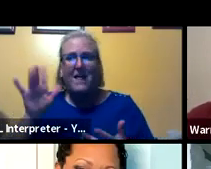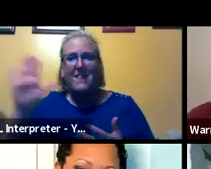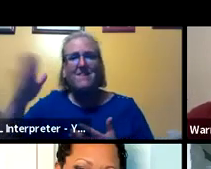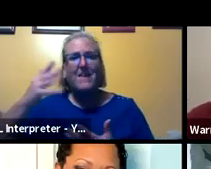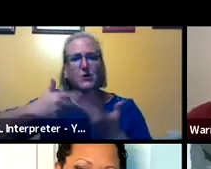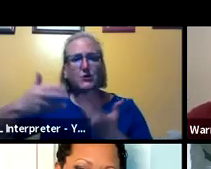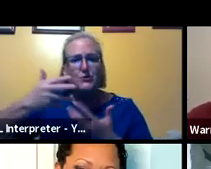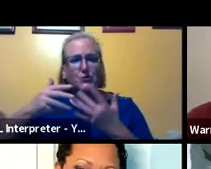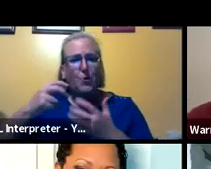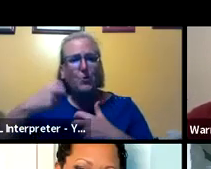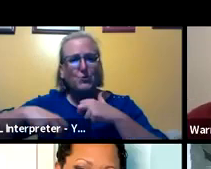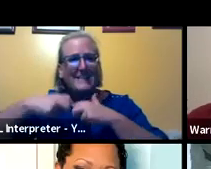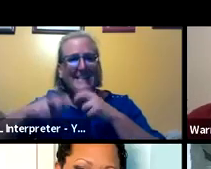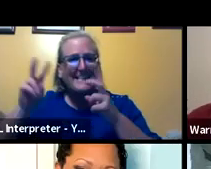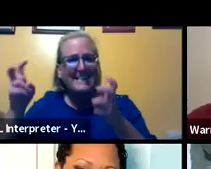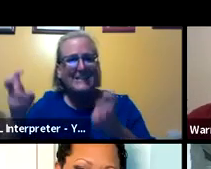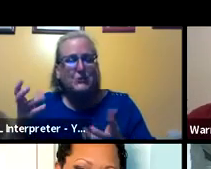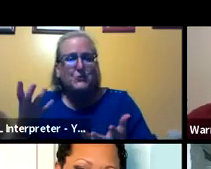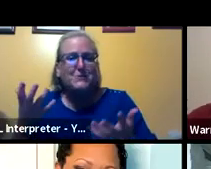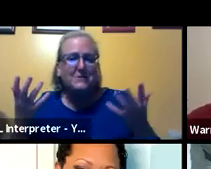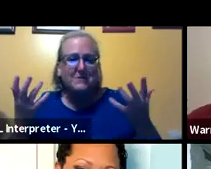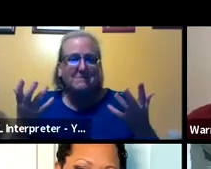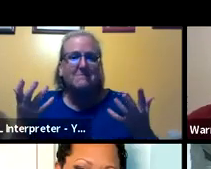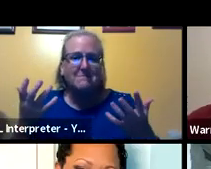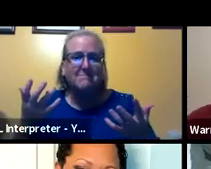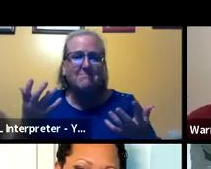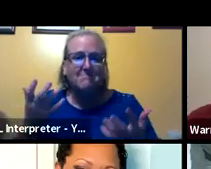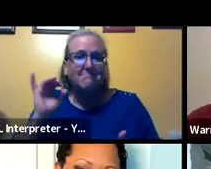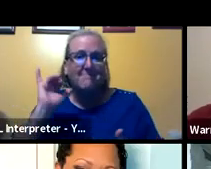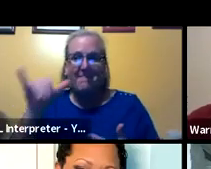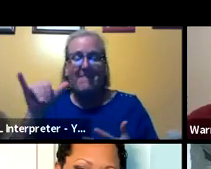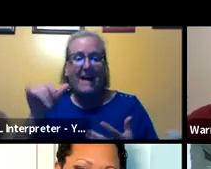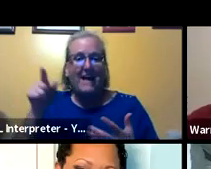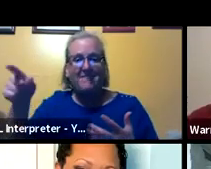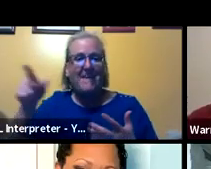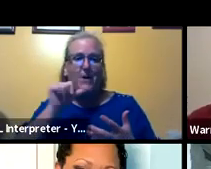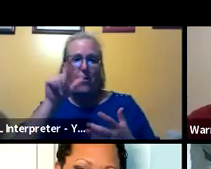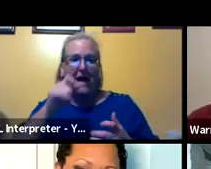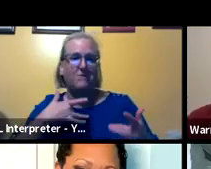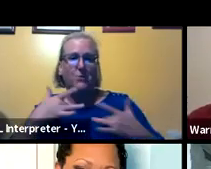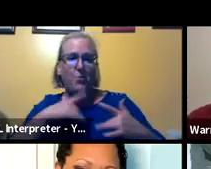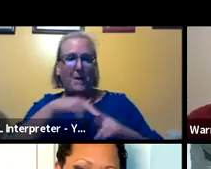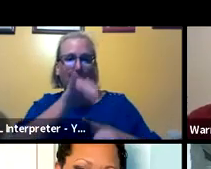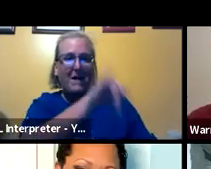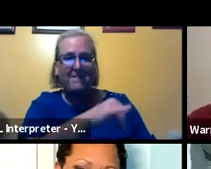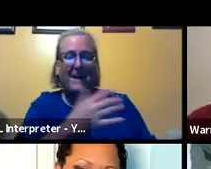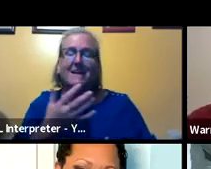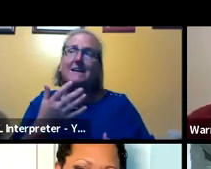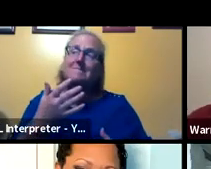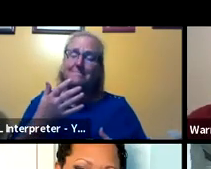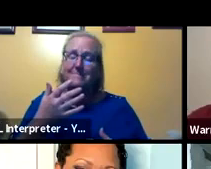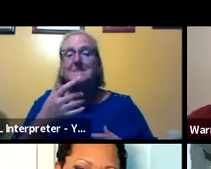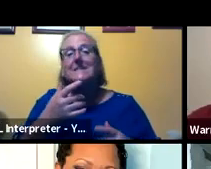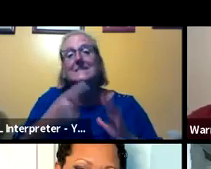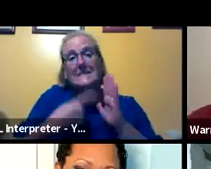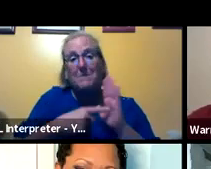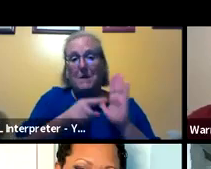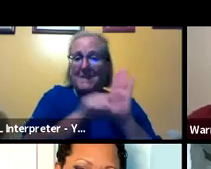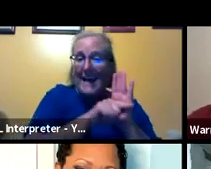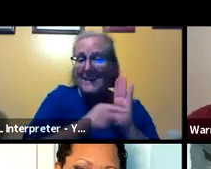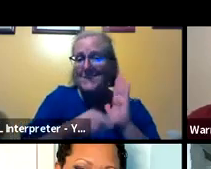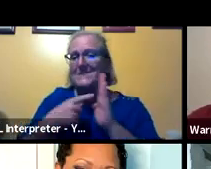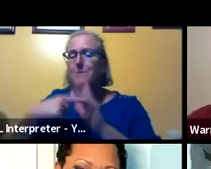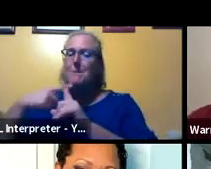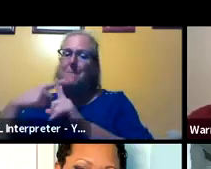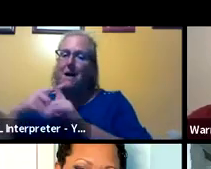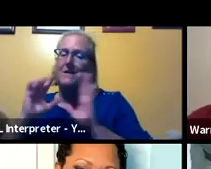that preclude them from taking advantage of education are taken away from them in this situation. It's a negative, but sometimes it's a positive. There